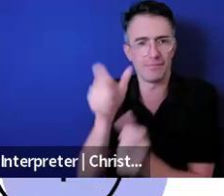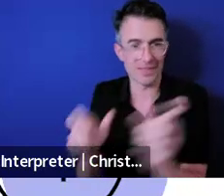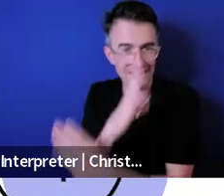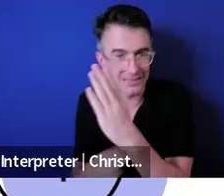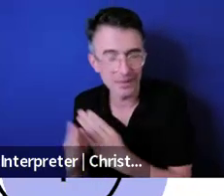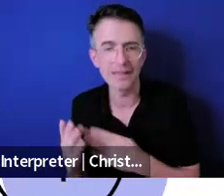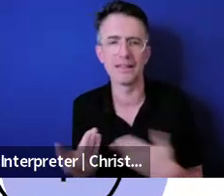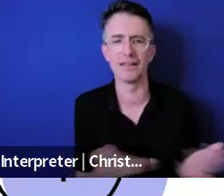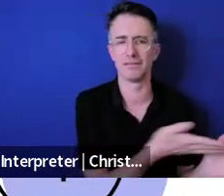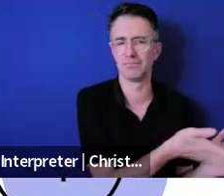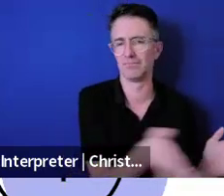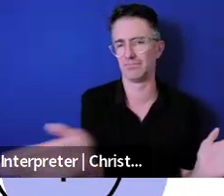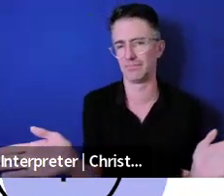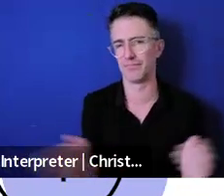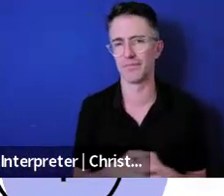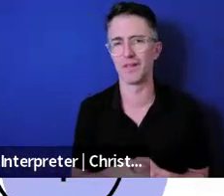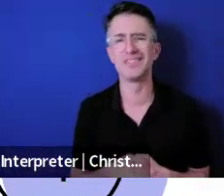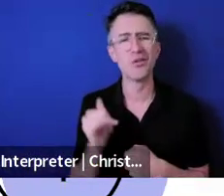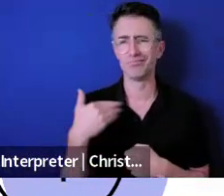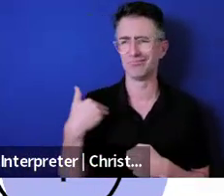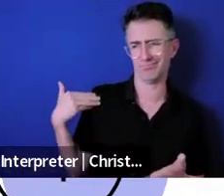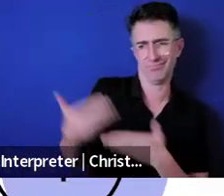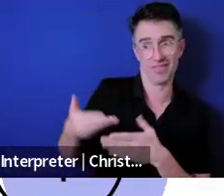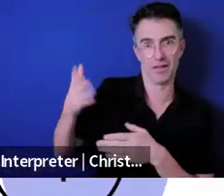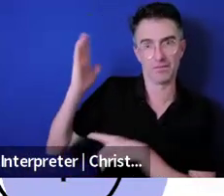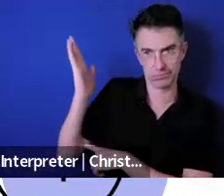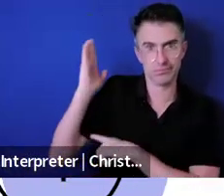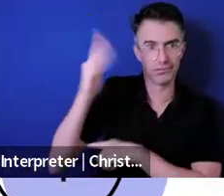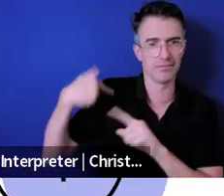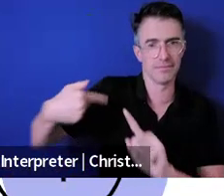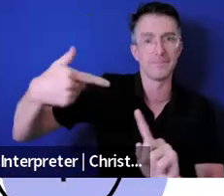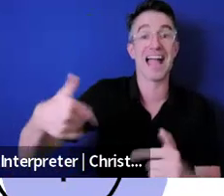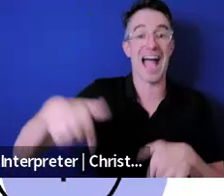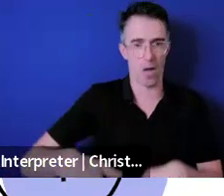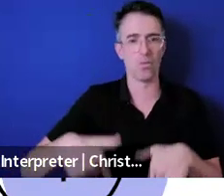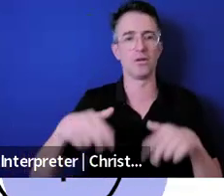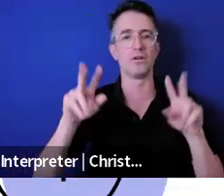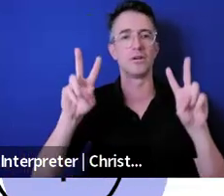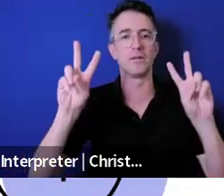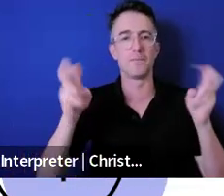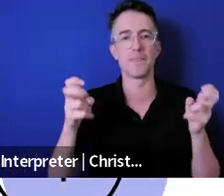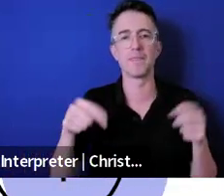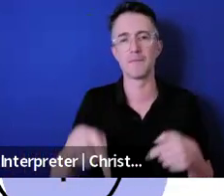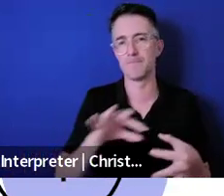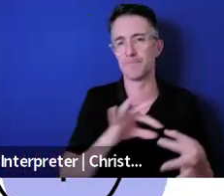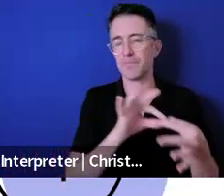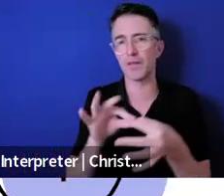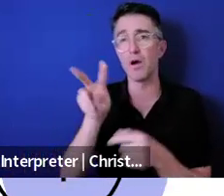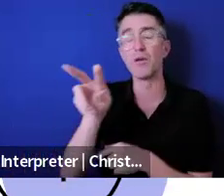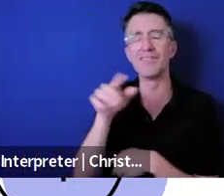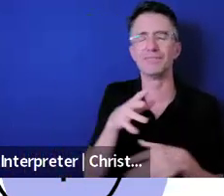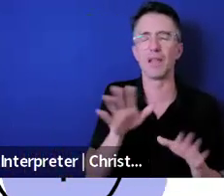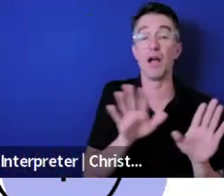2 months. You can visit socialprotection.org, or also you can find that on the YouTube in where you can listen